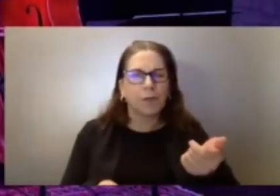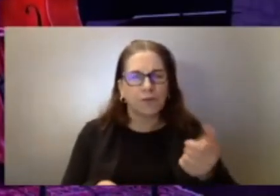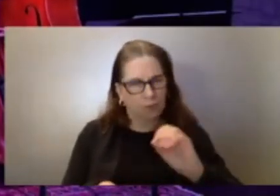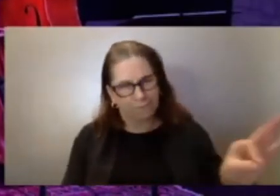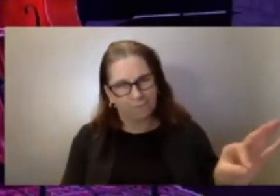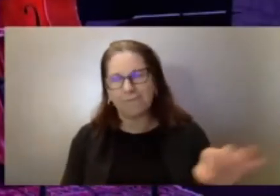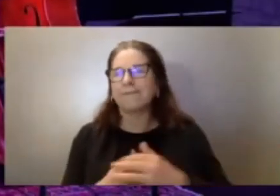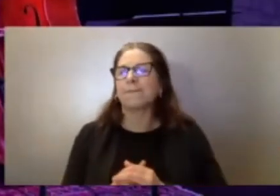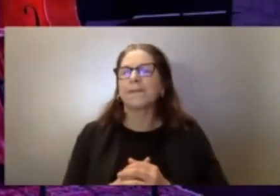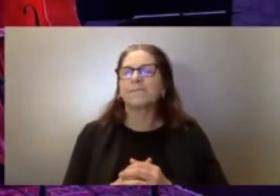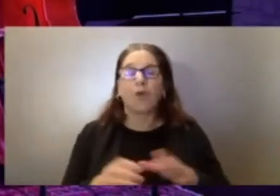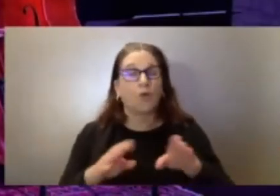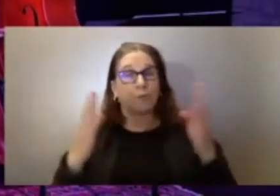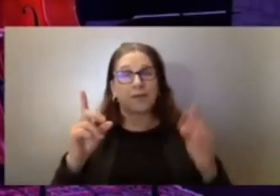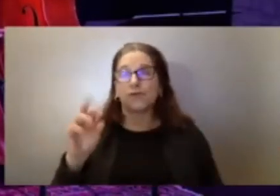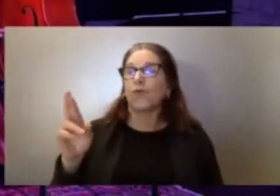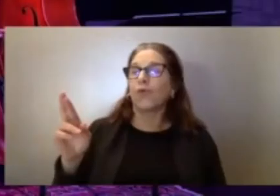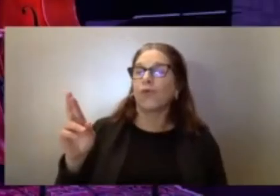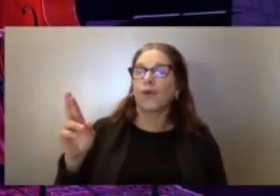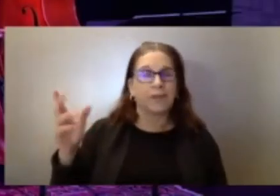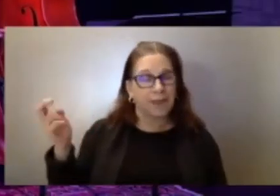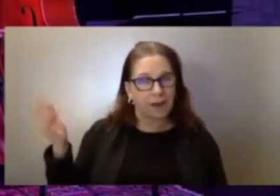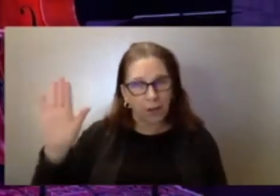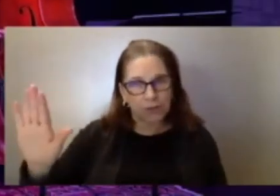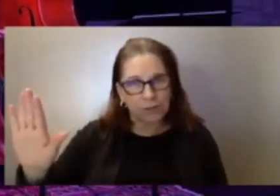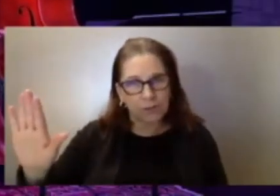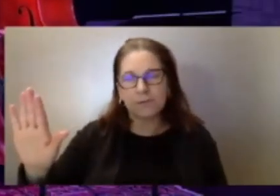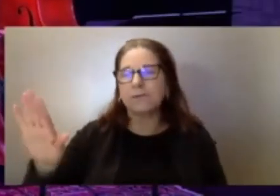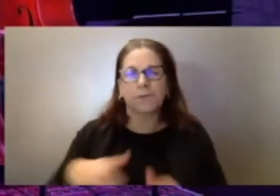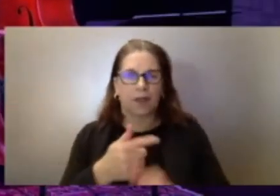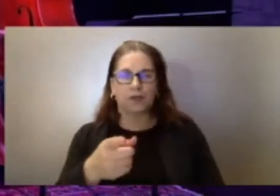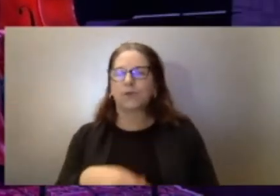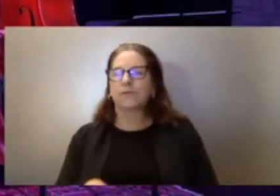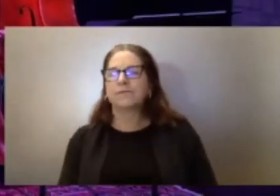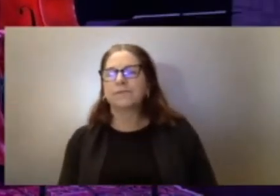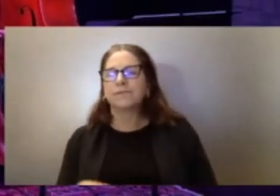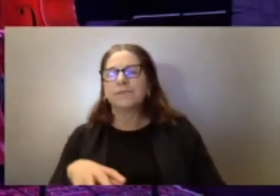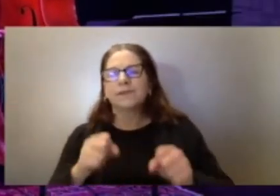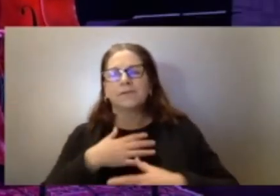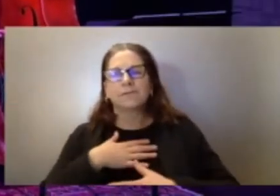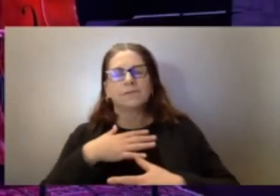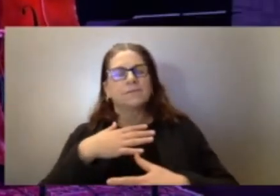control. Open the door, then close it behind you.